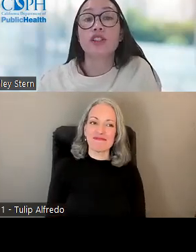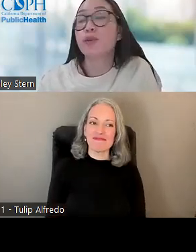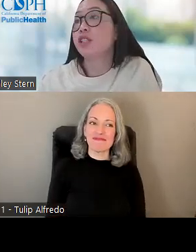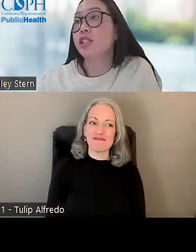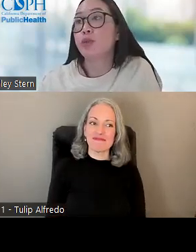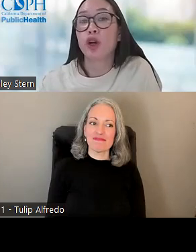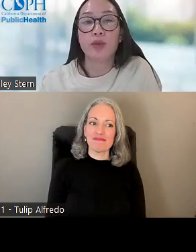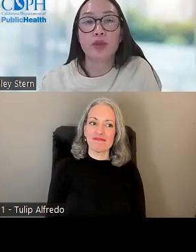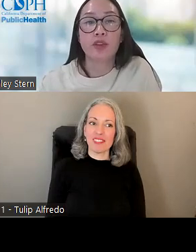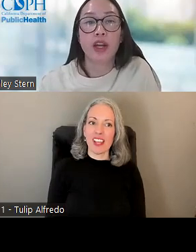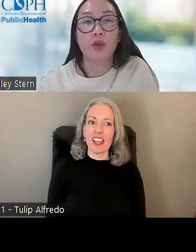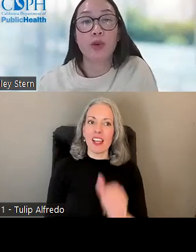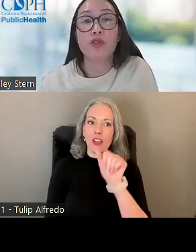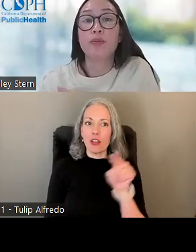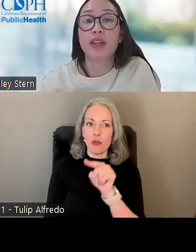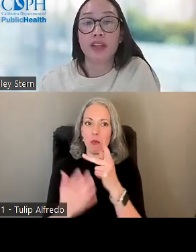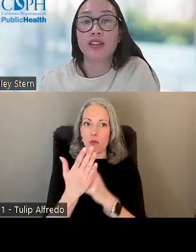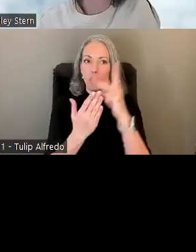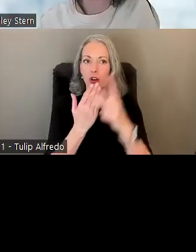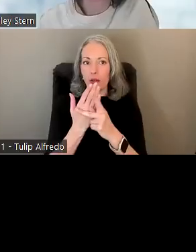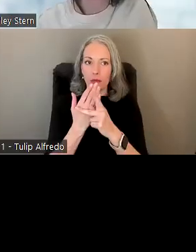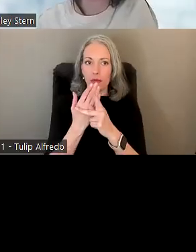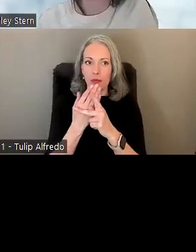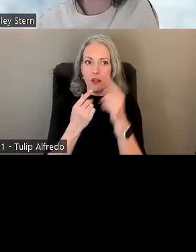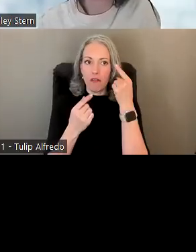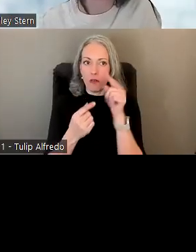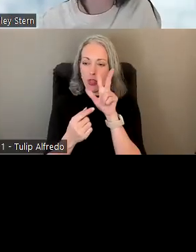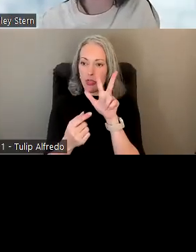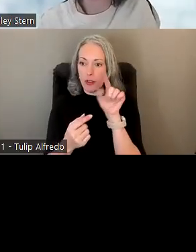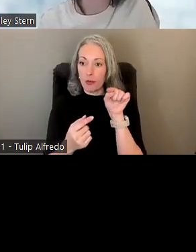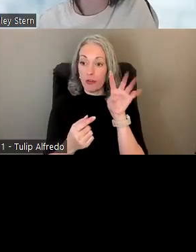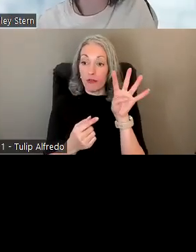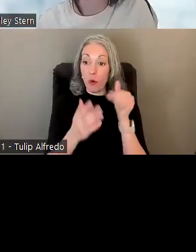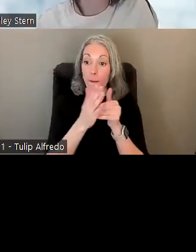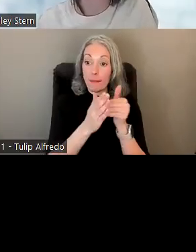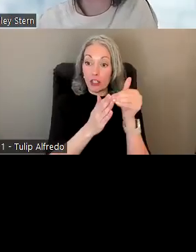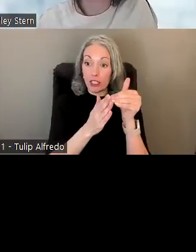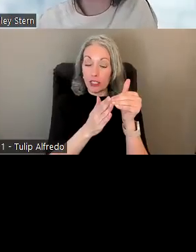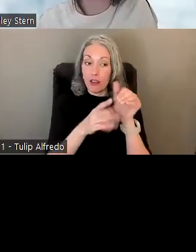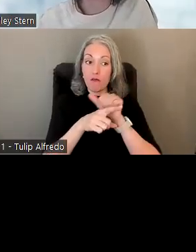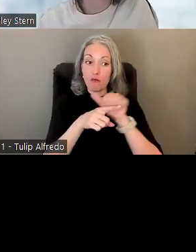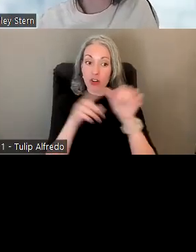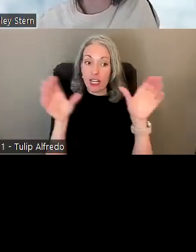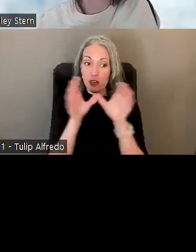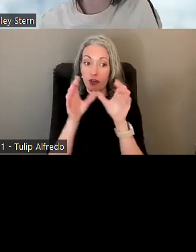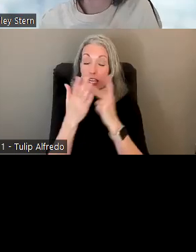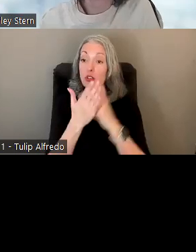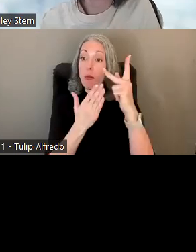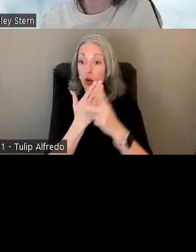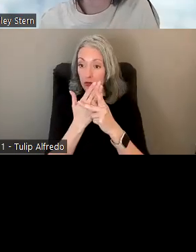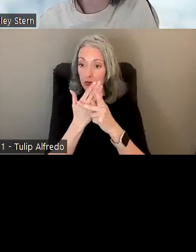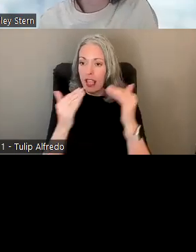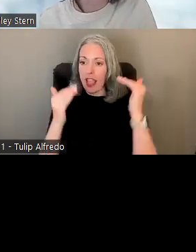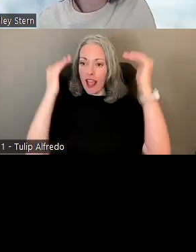The Alzheimer's disease program was provided $3.4 million to fund the development of a caregiver training and certification program that will elevate the